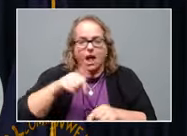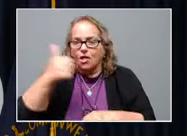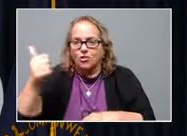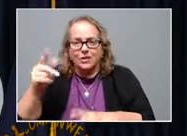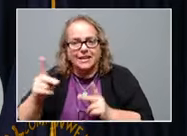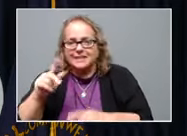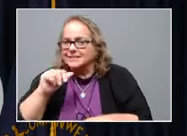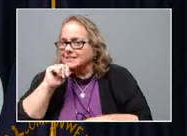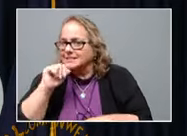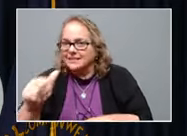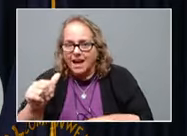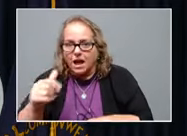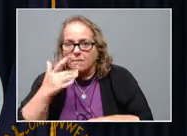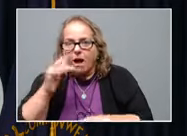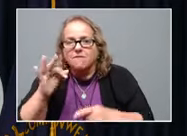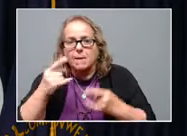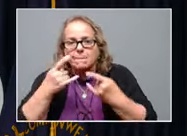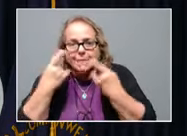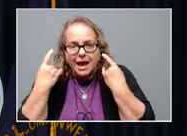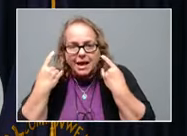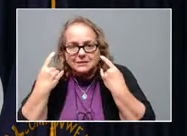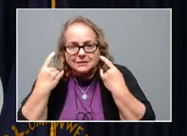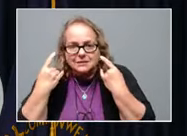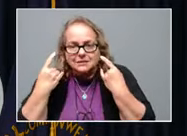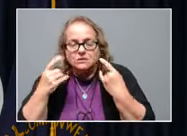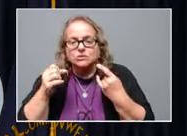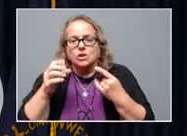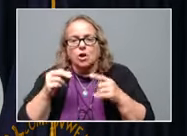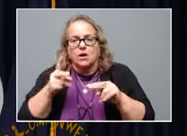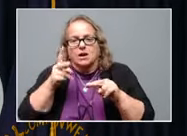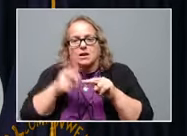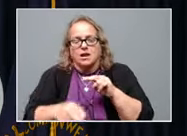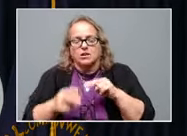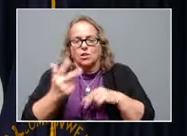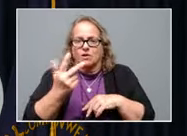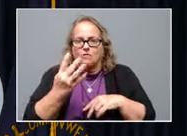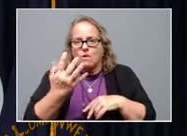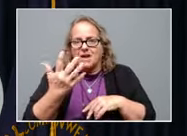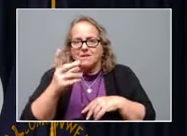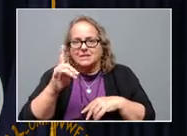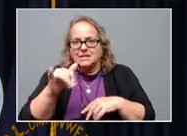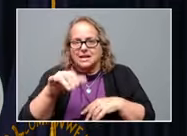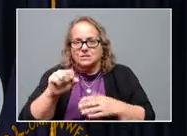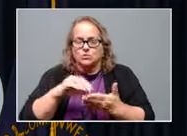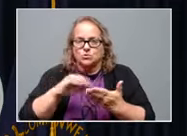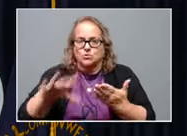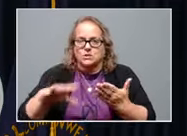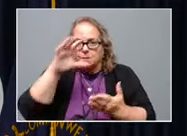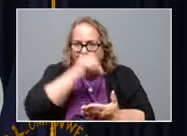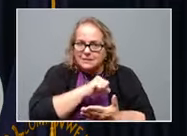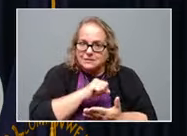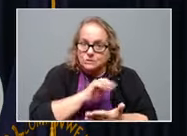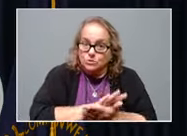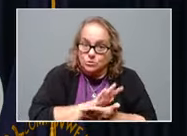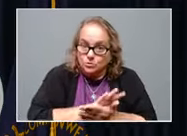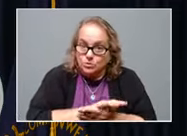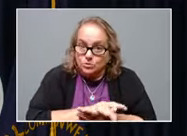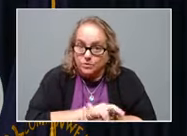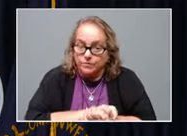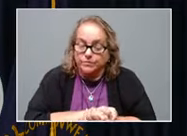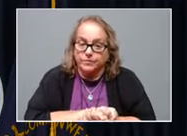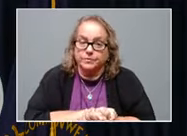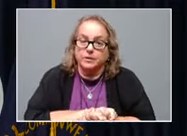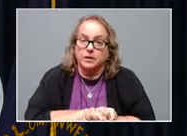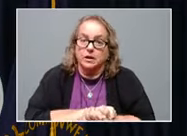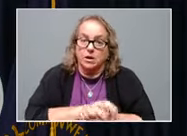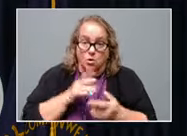to cut down on the 3, 4, 5 days that the students around them might miss. I will say, while